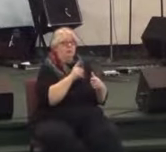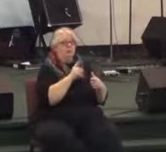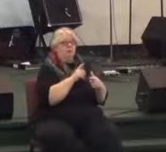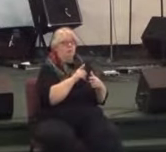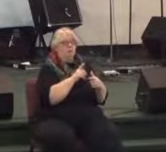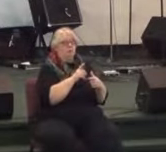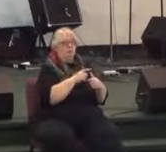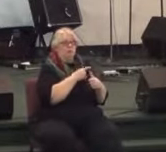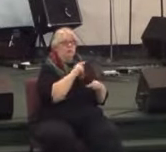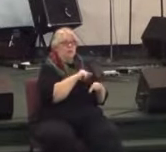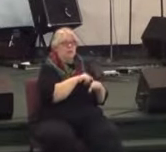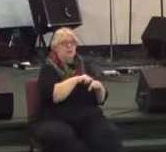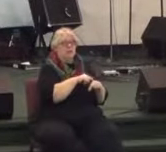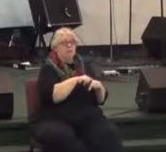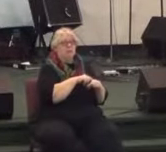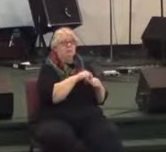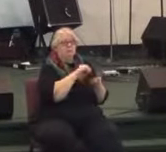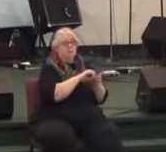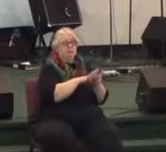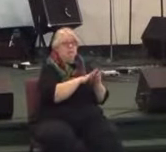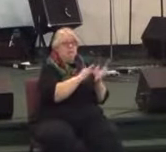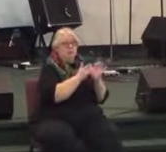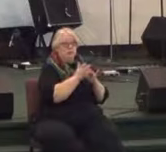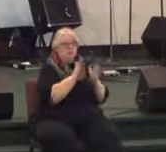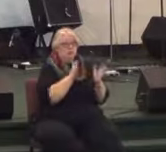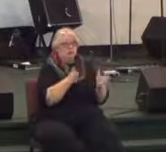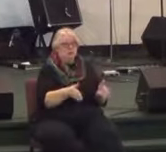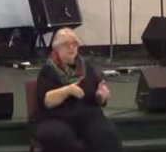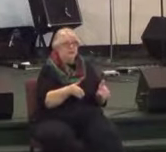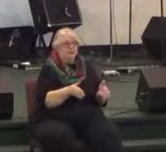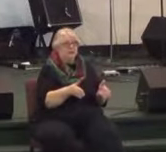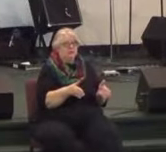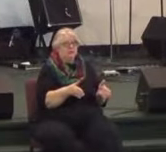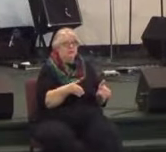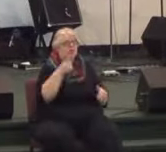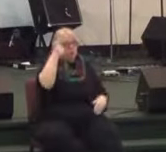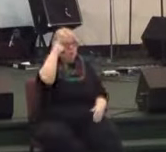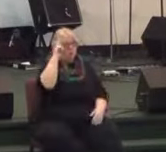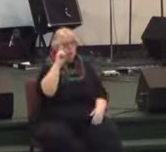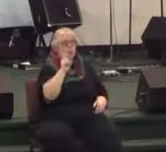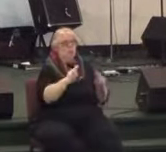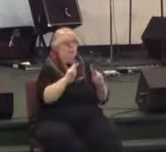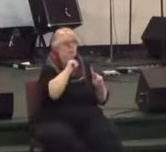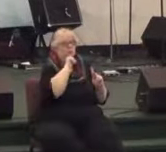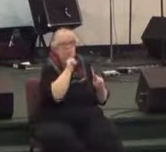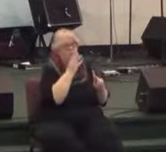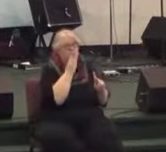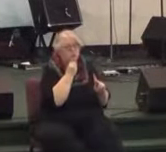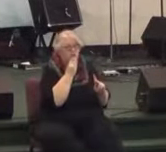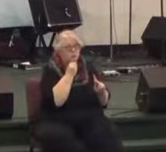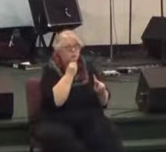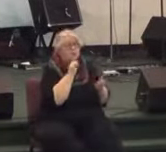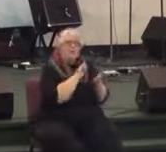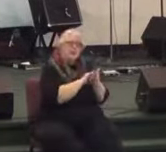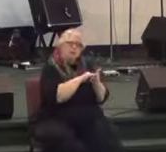used. It was the first Christian church that was to the Gentiles. And that was God's heart, not only